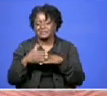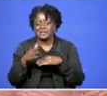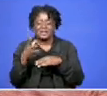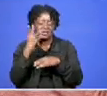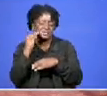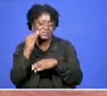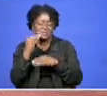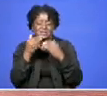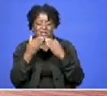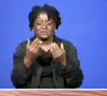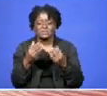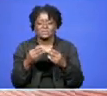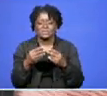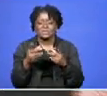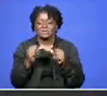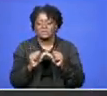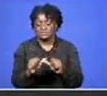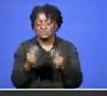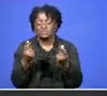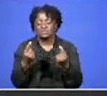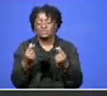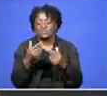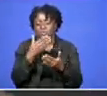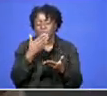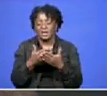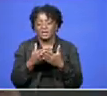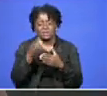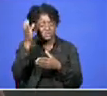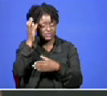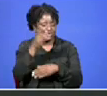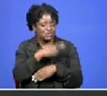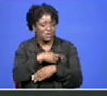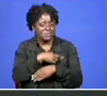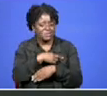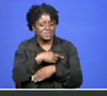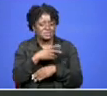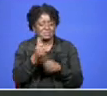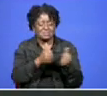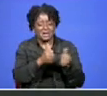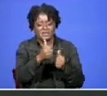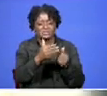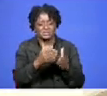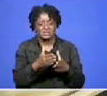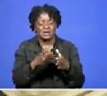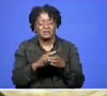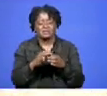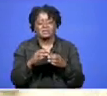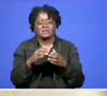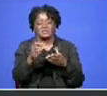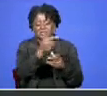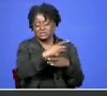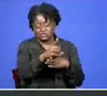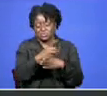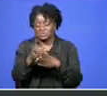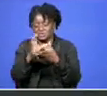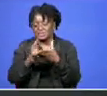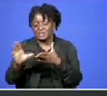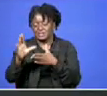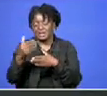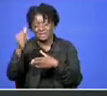much. Continue to do well. Christopher Roberts, managing the distribution center here, Hurricane Relief, and Carlos Reed, managing